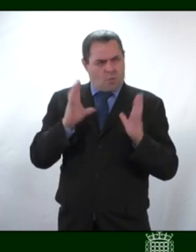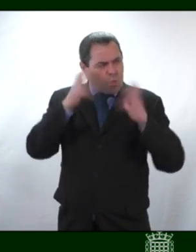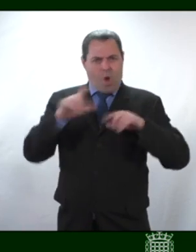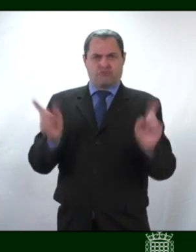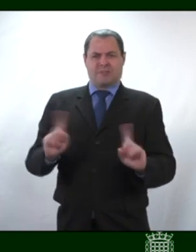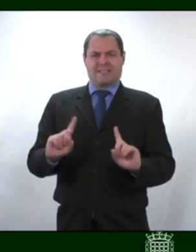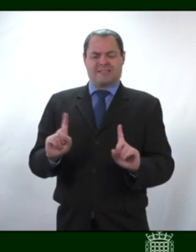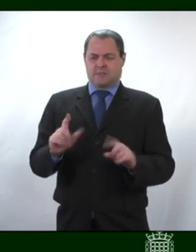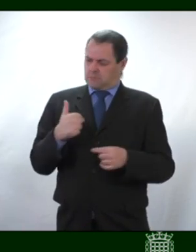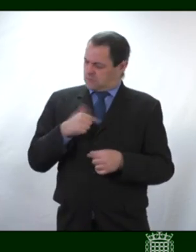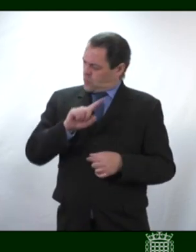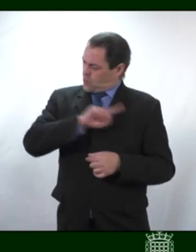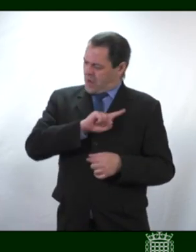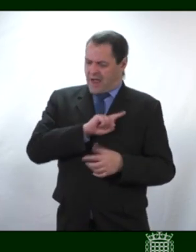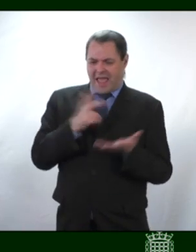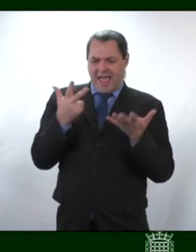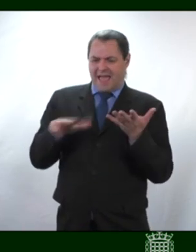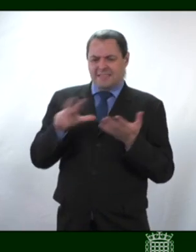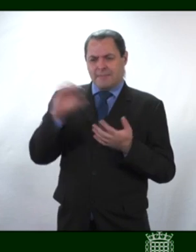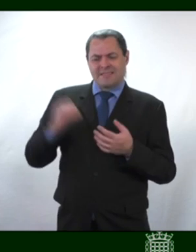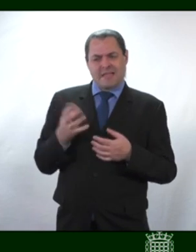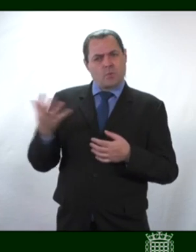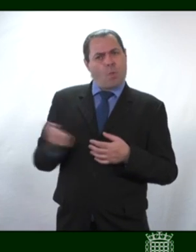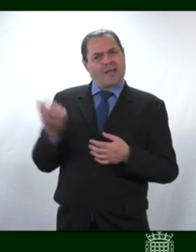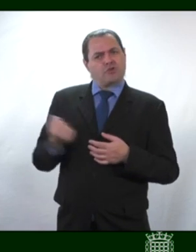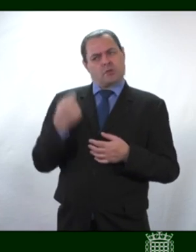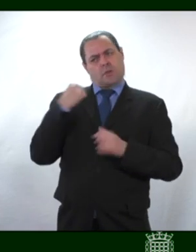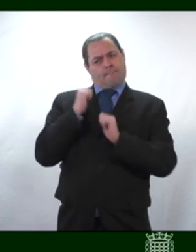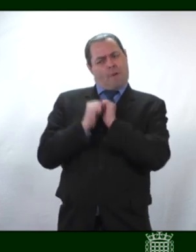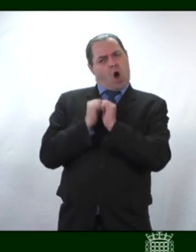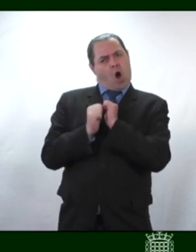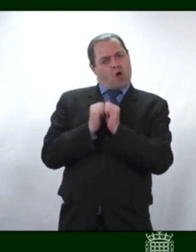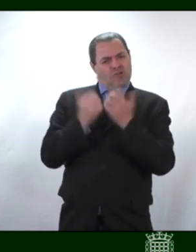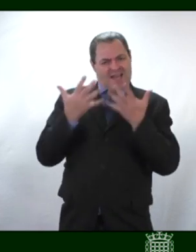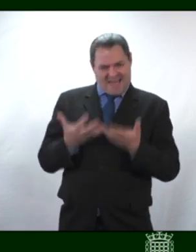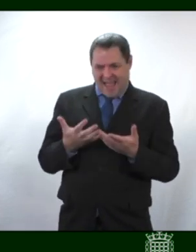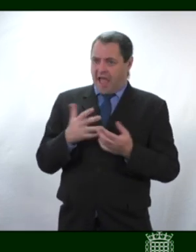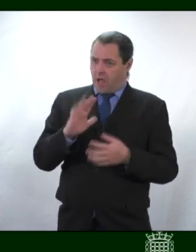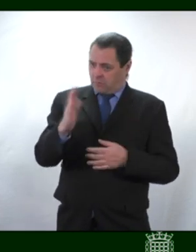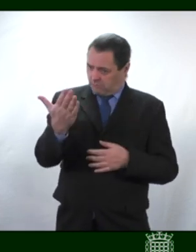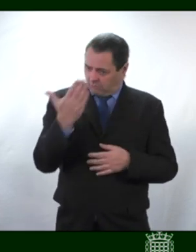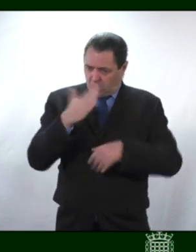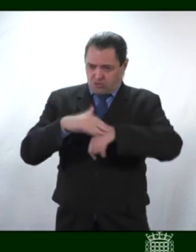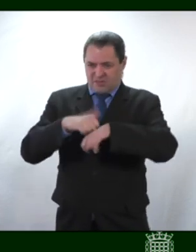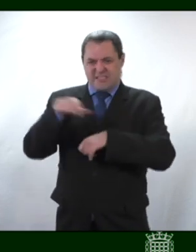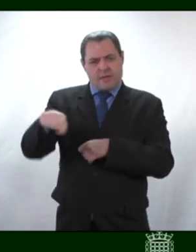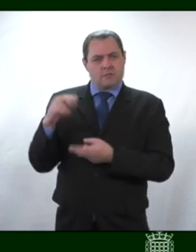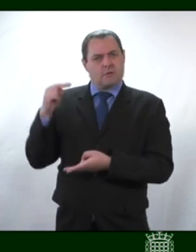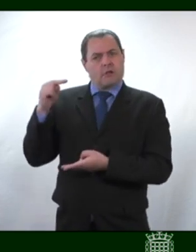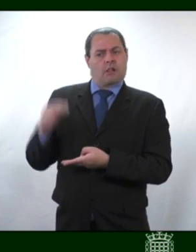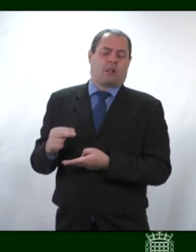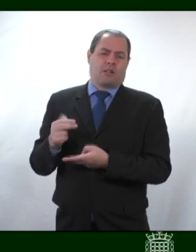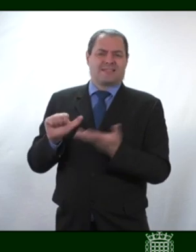right to cover 80% of wages in March and then now, in the run-up to Christmas, cover just 2/3